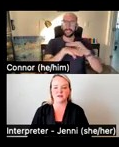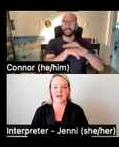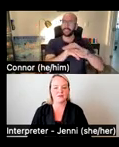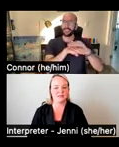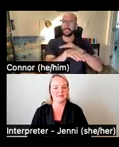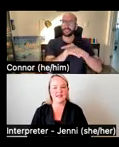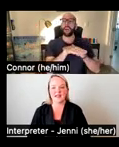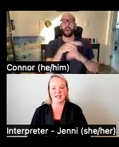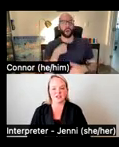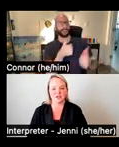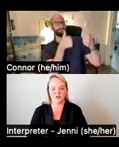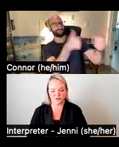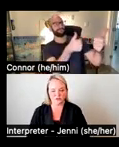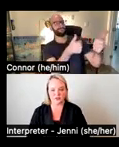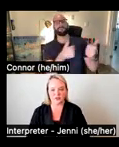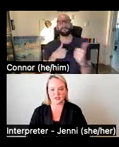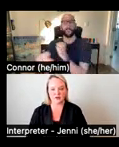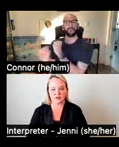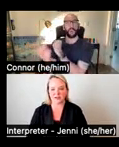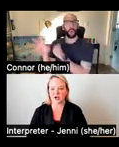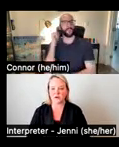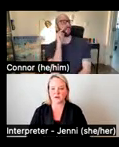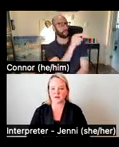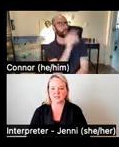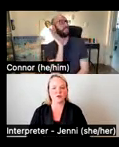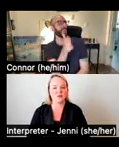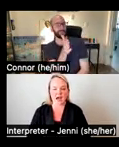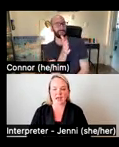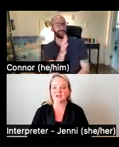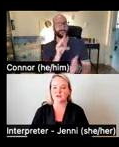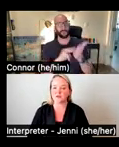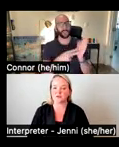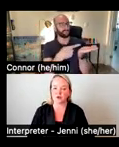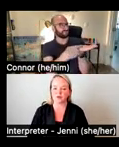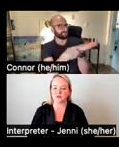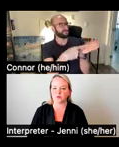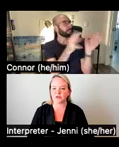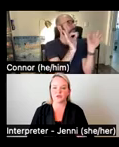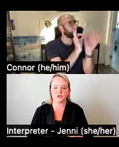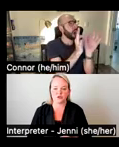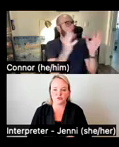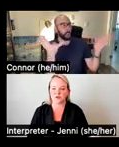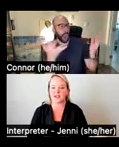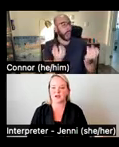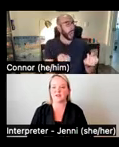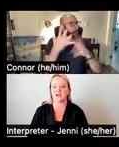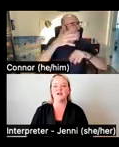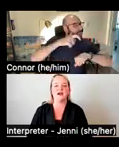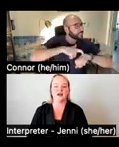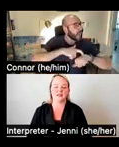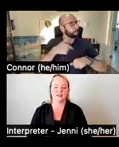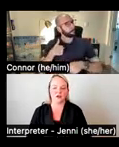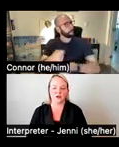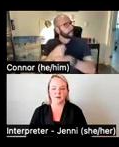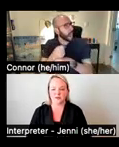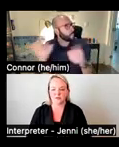somebody for captions and you feel like you are ready to go, you're accessible, I can do those promos for you to put that out there.